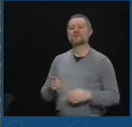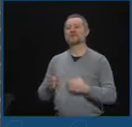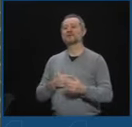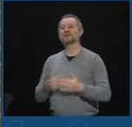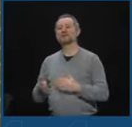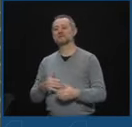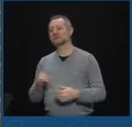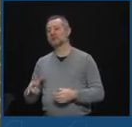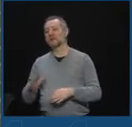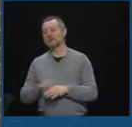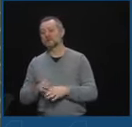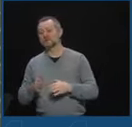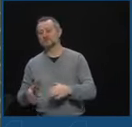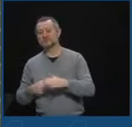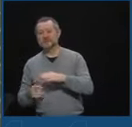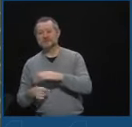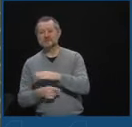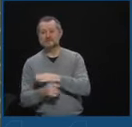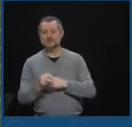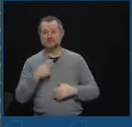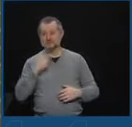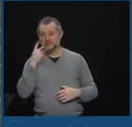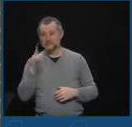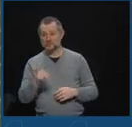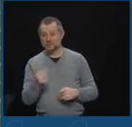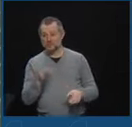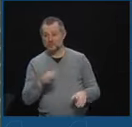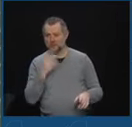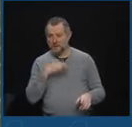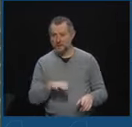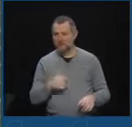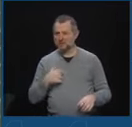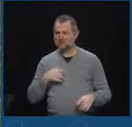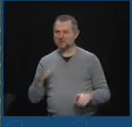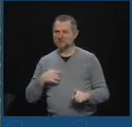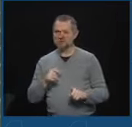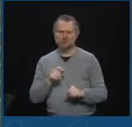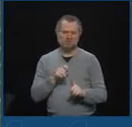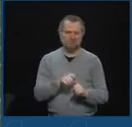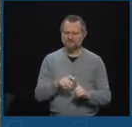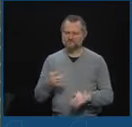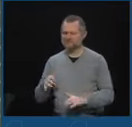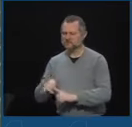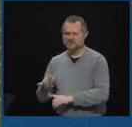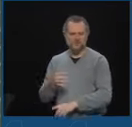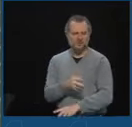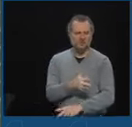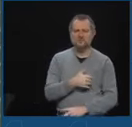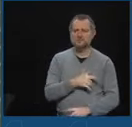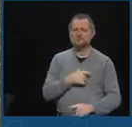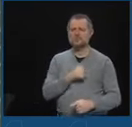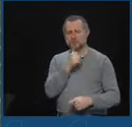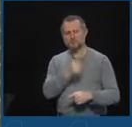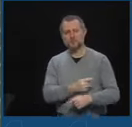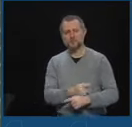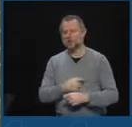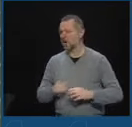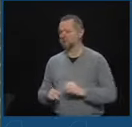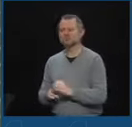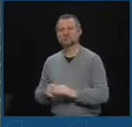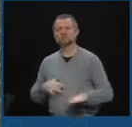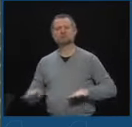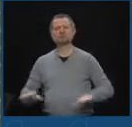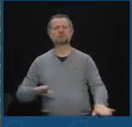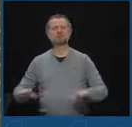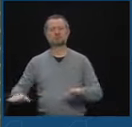if I found somebody who was doing something bad to somebody else, I would stop them if I didn't think it was justified. So with that being